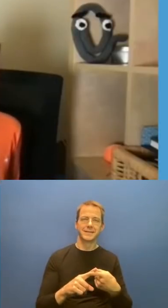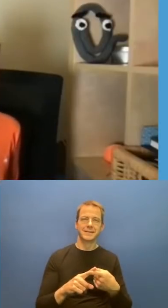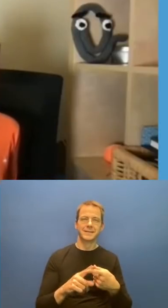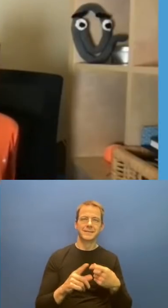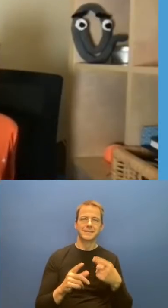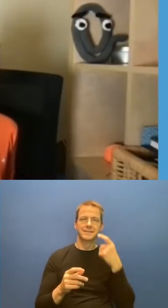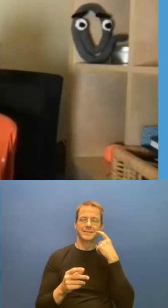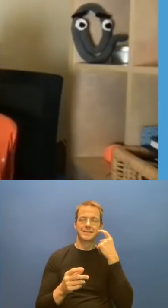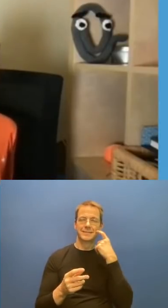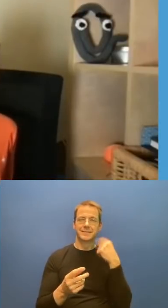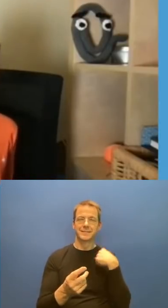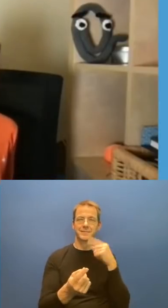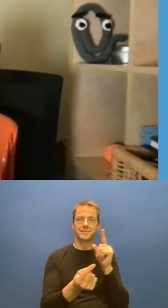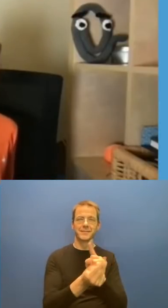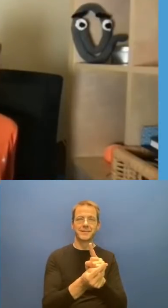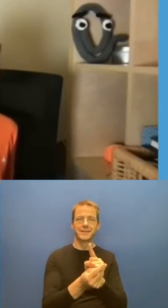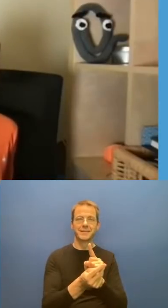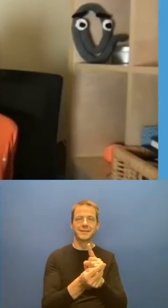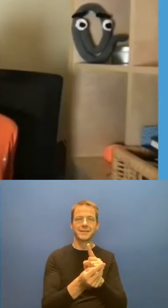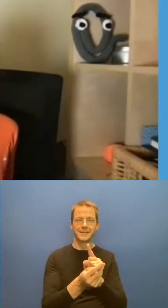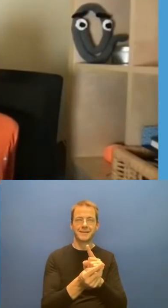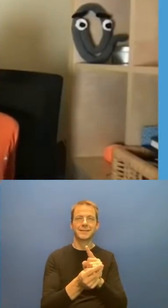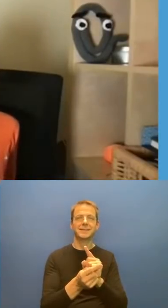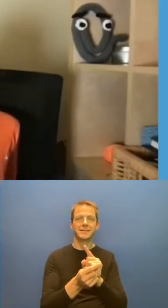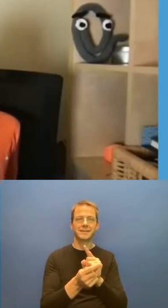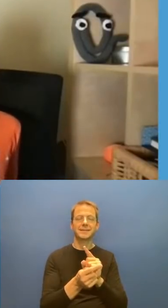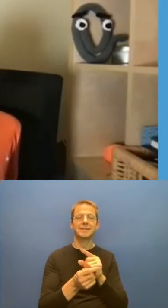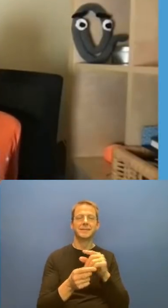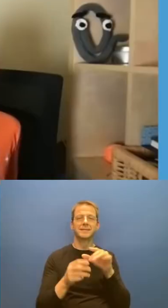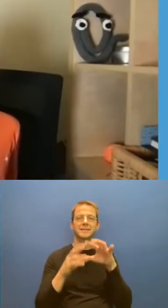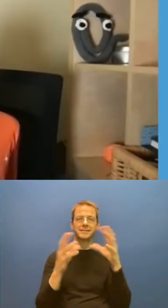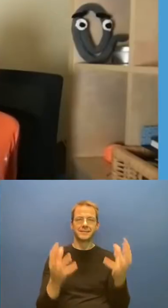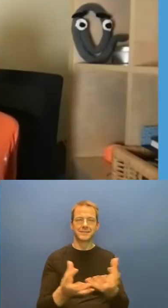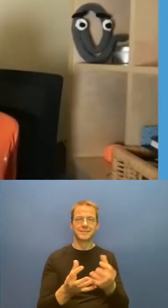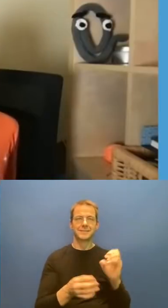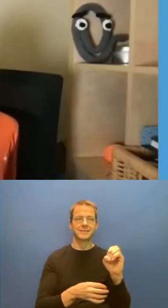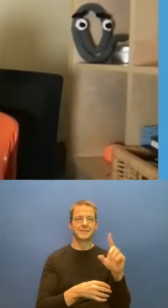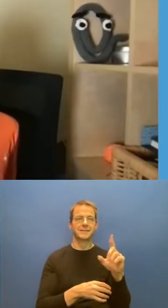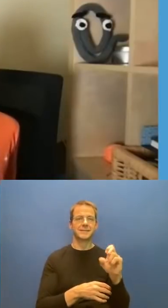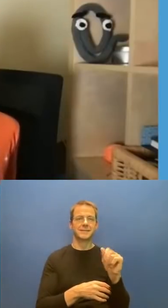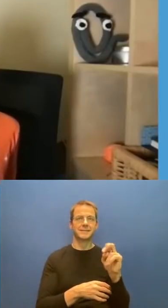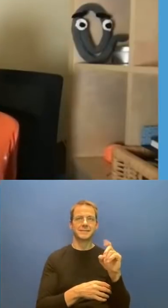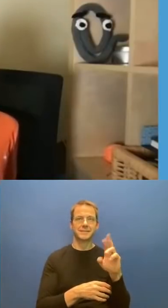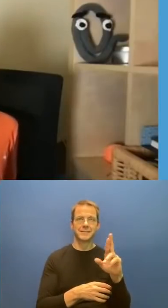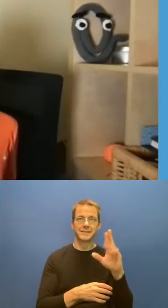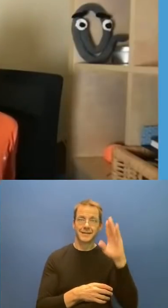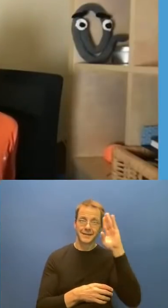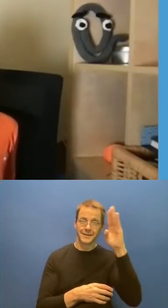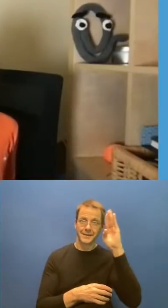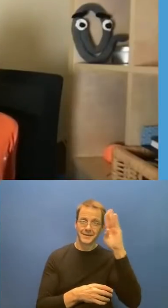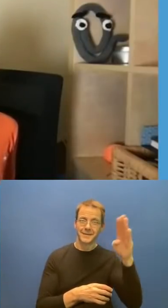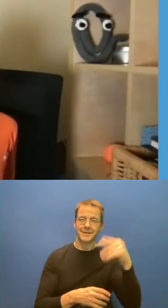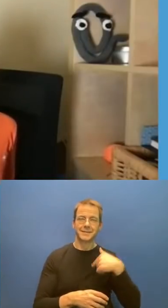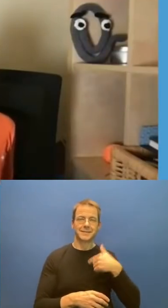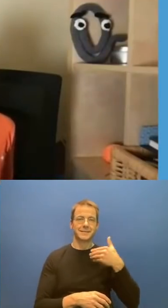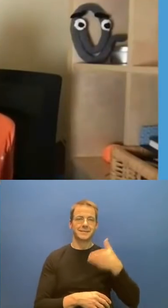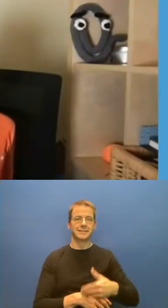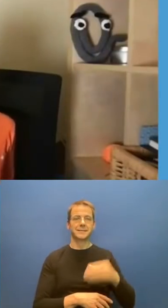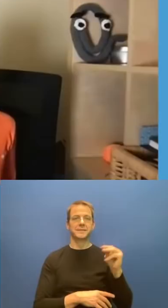Hi, Eleanor. I'm Michelle. Hi. Hi. Could you introduce yourself for the folks who are